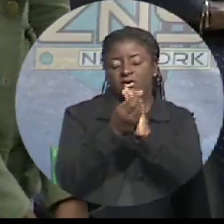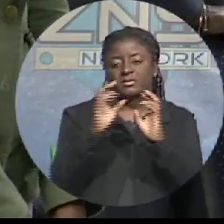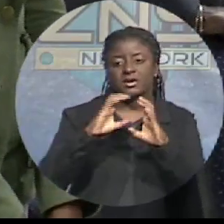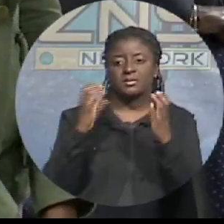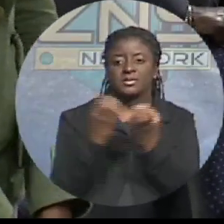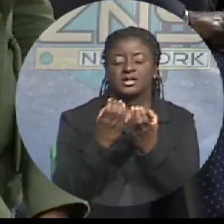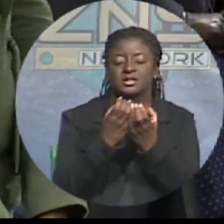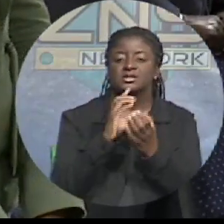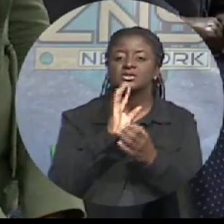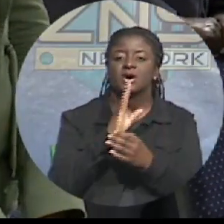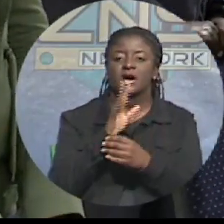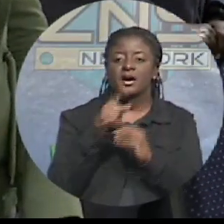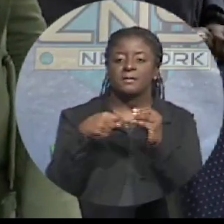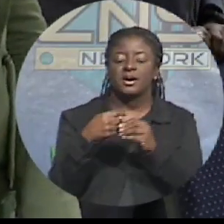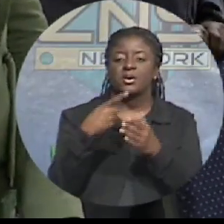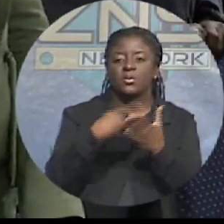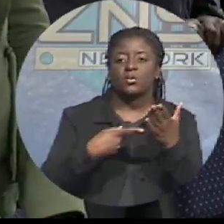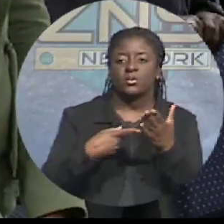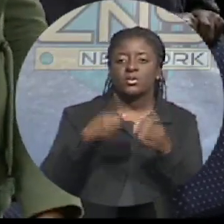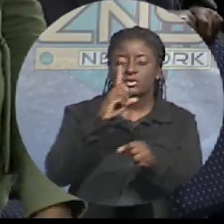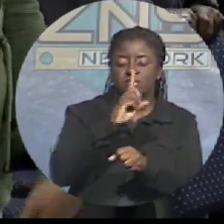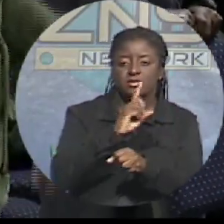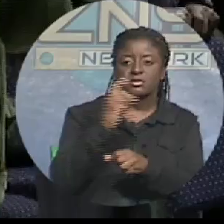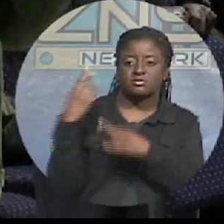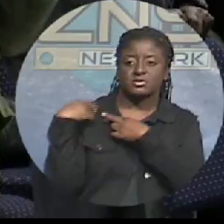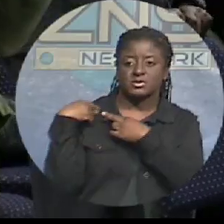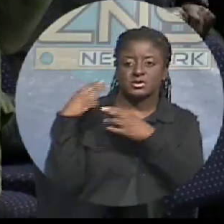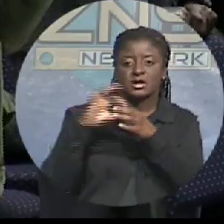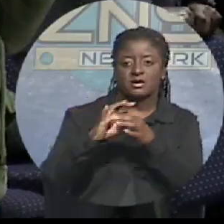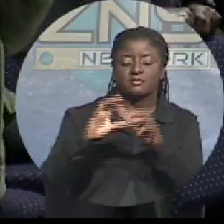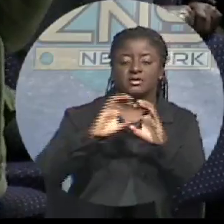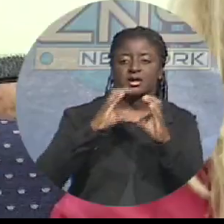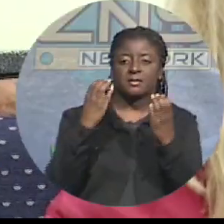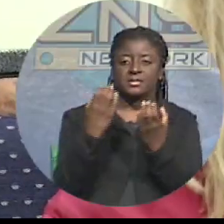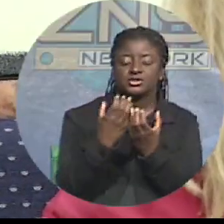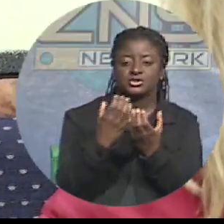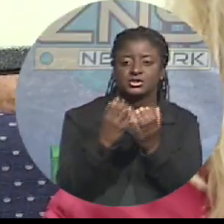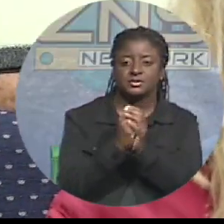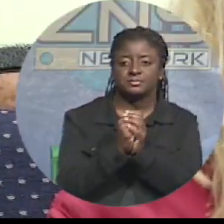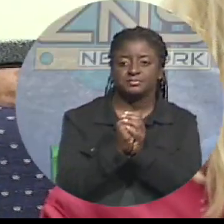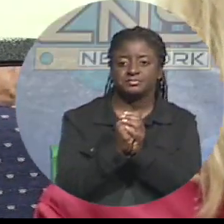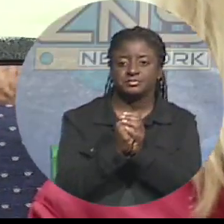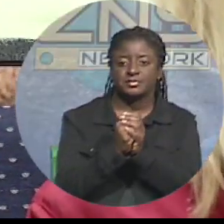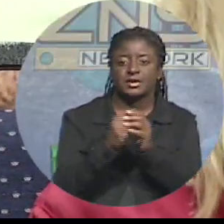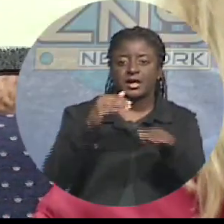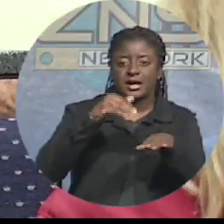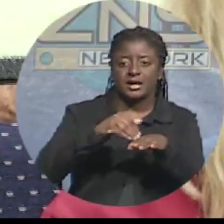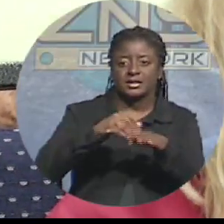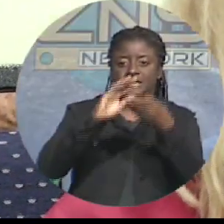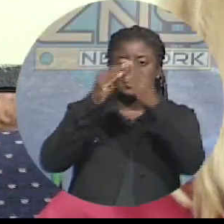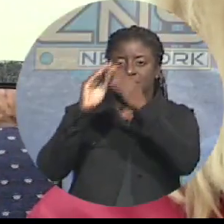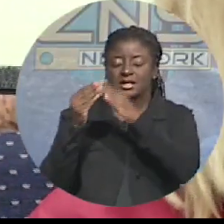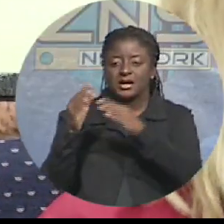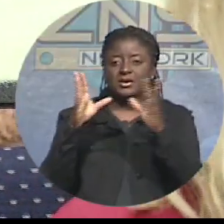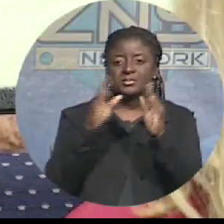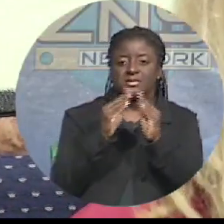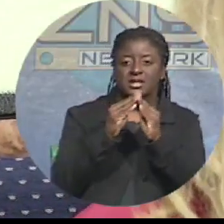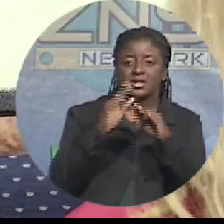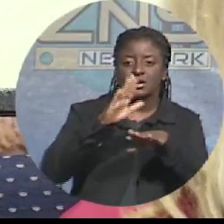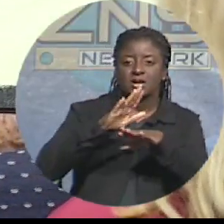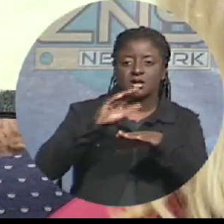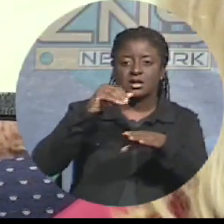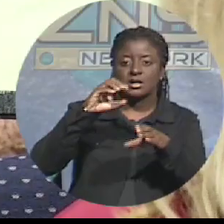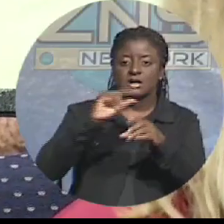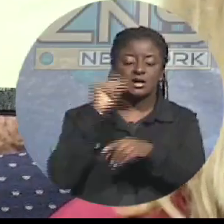charged with as it relates to a laundry list of hot-button issues that adversely affect every Bahamian. At a town meeting in Governor's Harbour on Thursday,